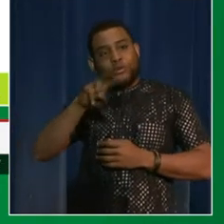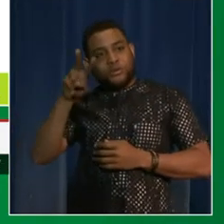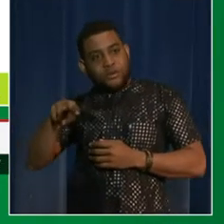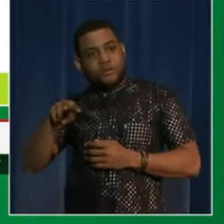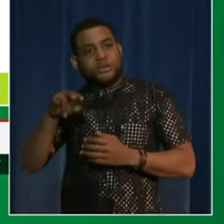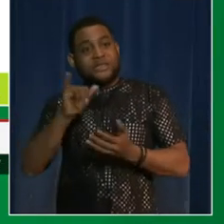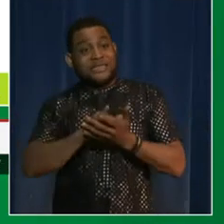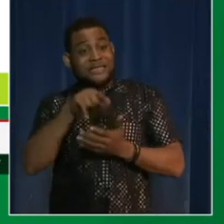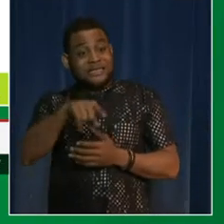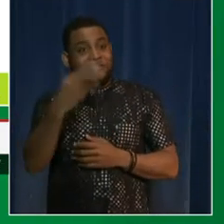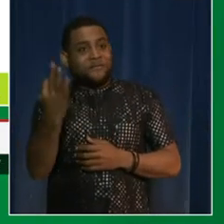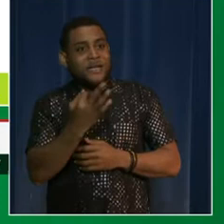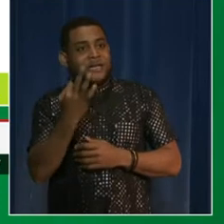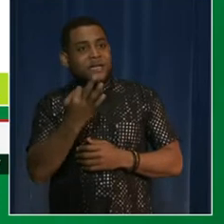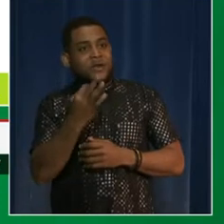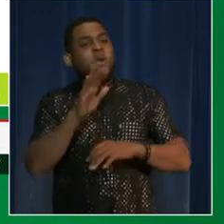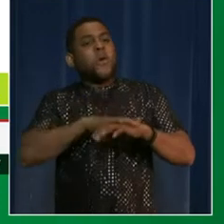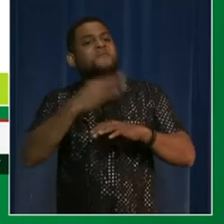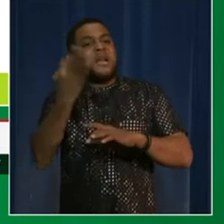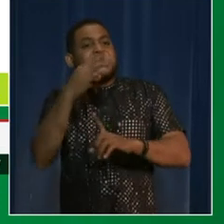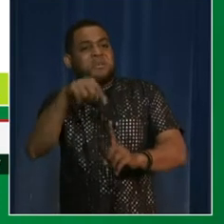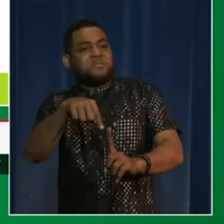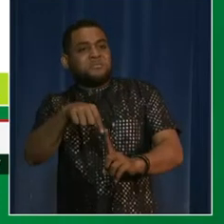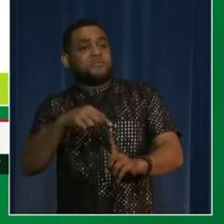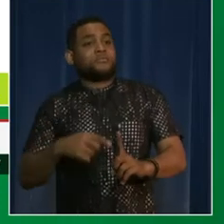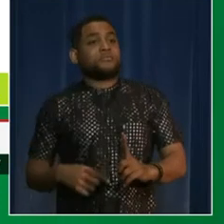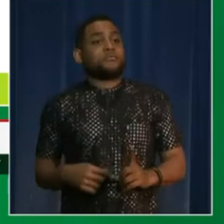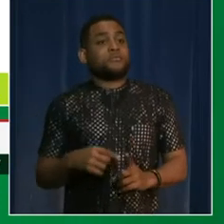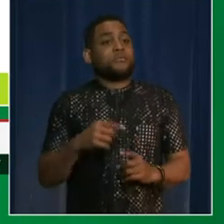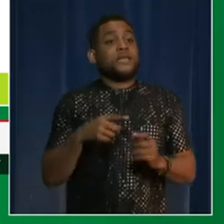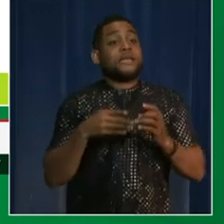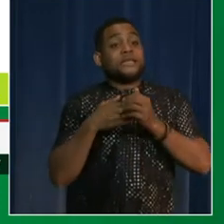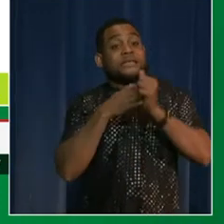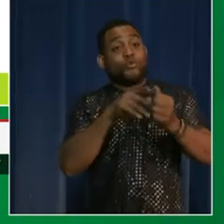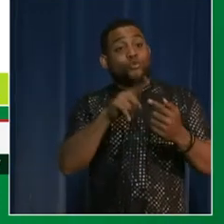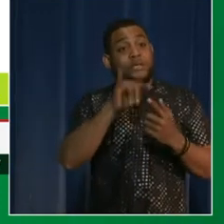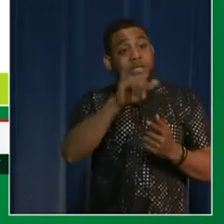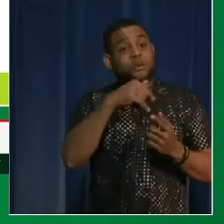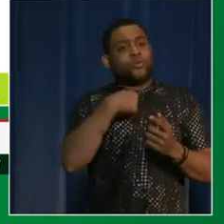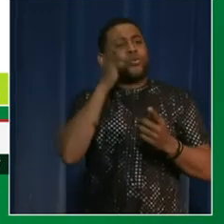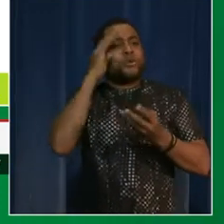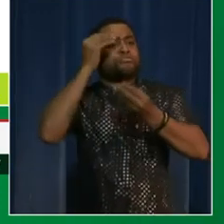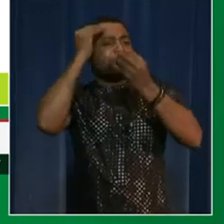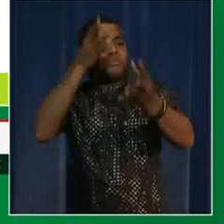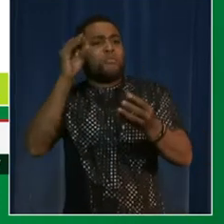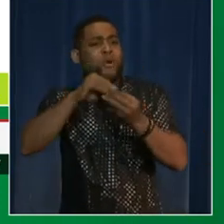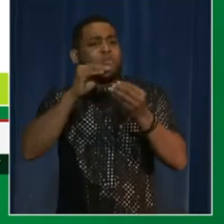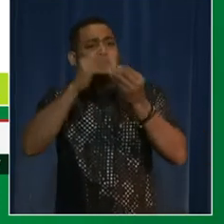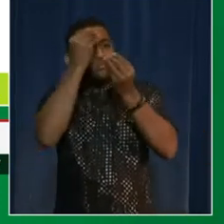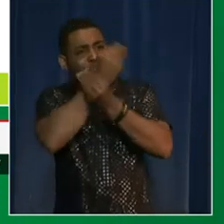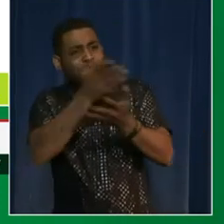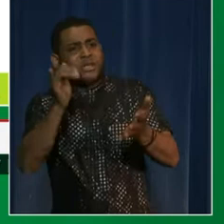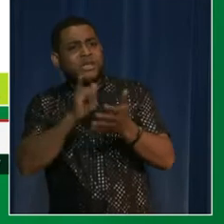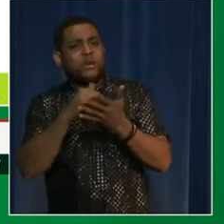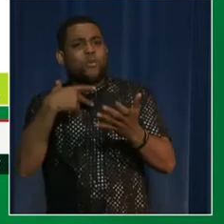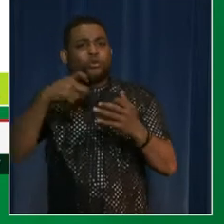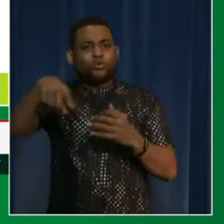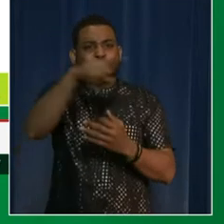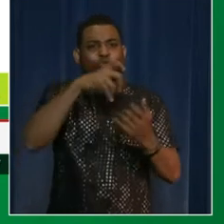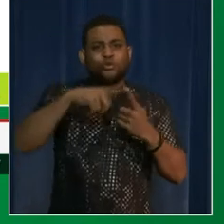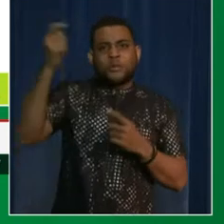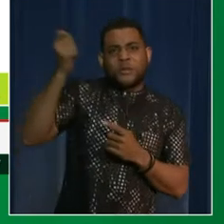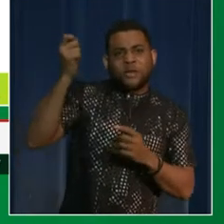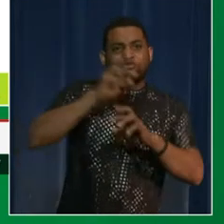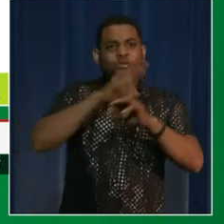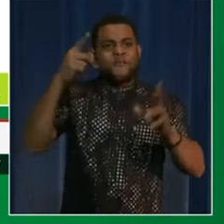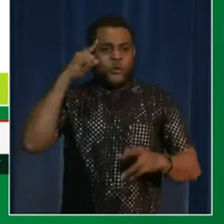Friday. Leading up to that, you'll be getting more and more information because we want people to be grant ready for this opportunity. I